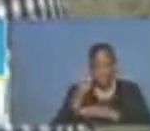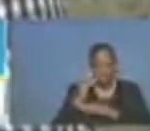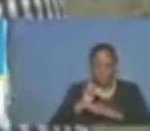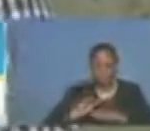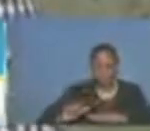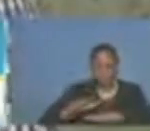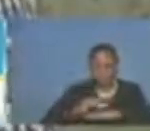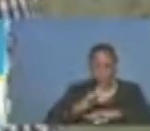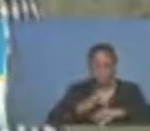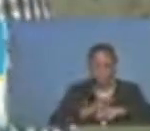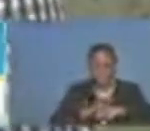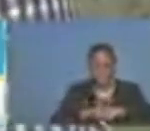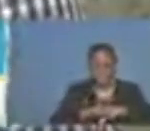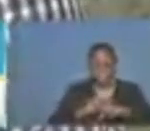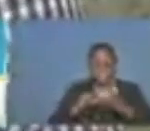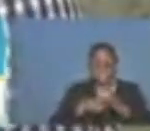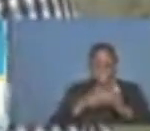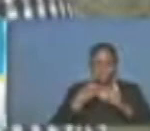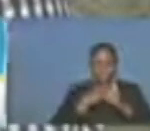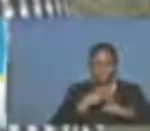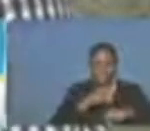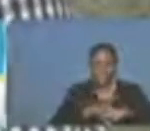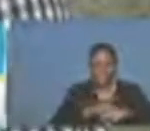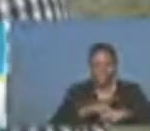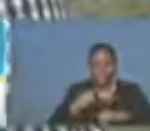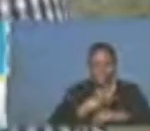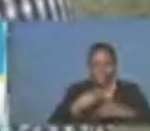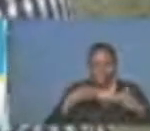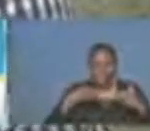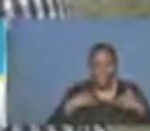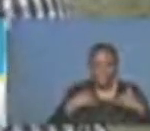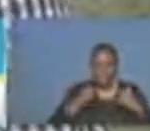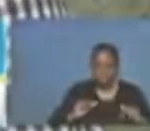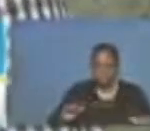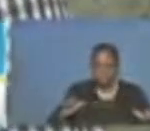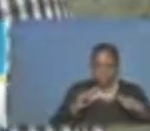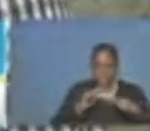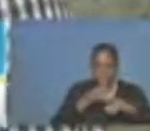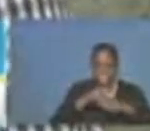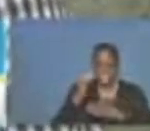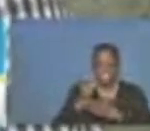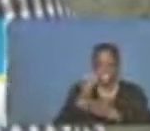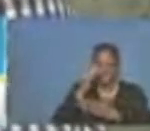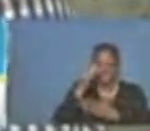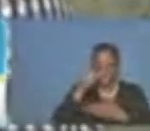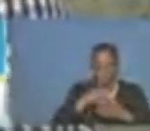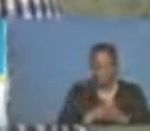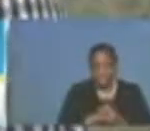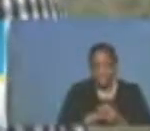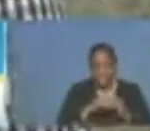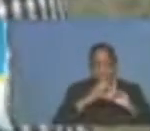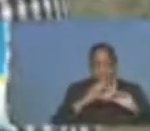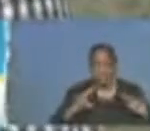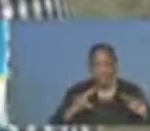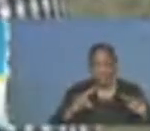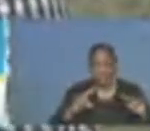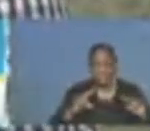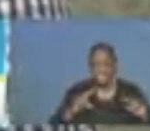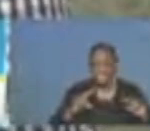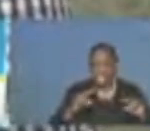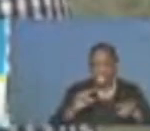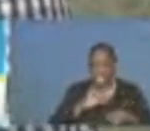entire time. I think this is the first time that we will have the entirety of the tournament in the Kendall Isaacs Gymnasium. I just want to say